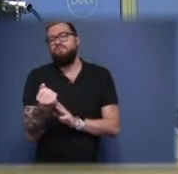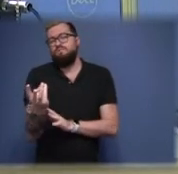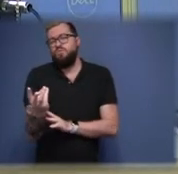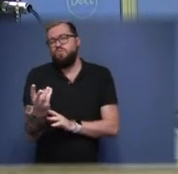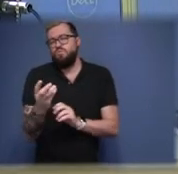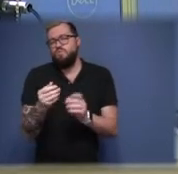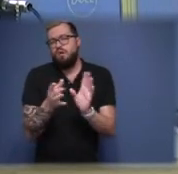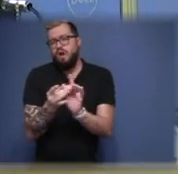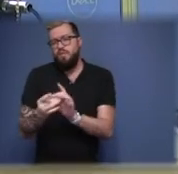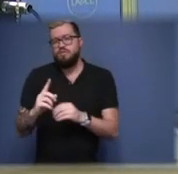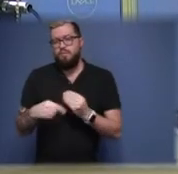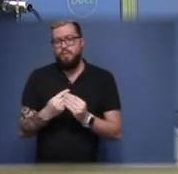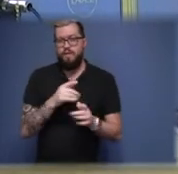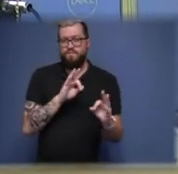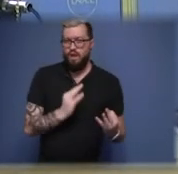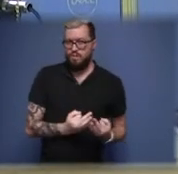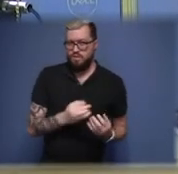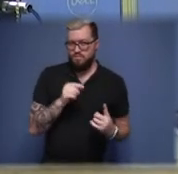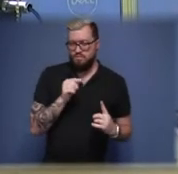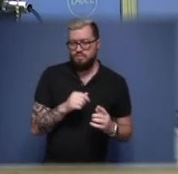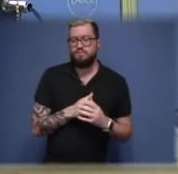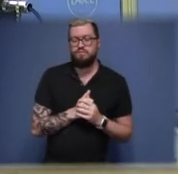about my family.